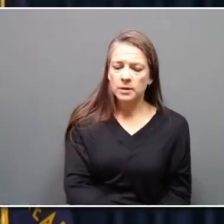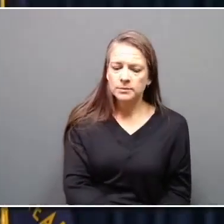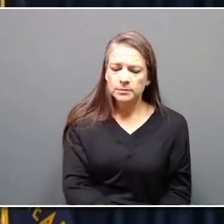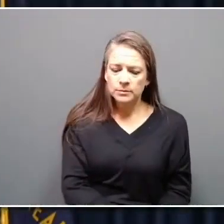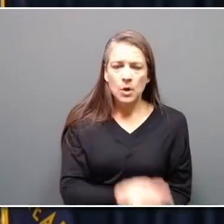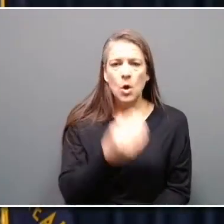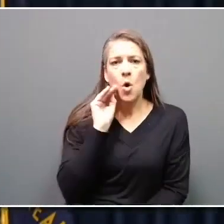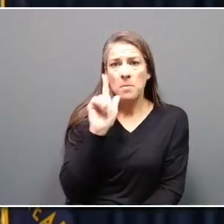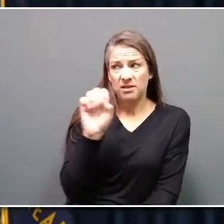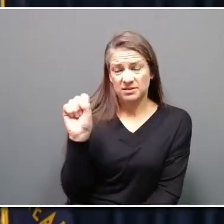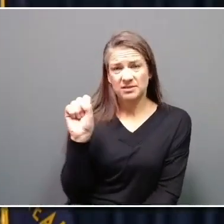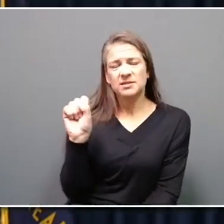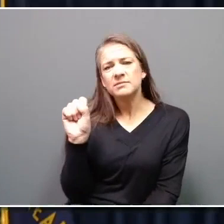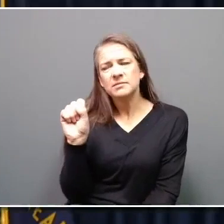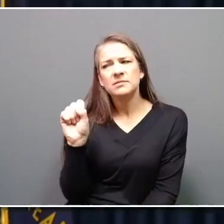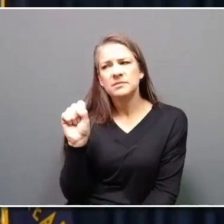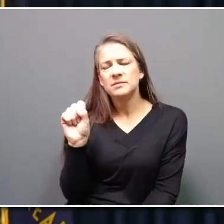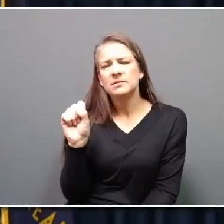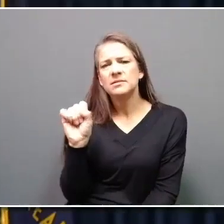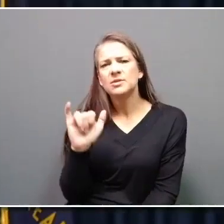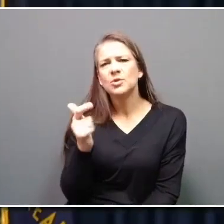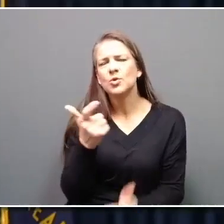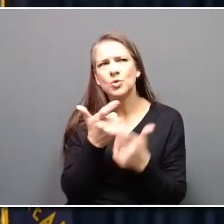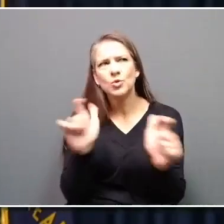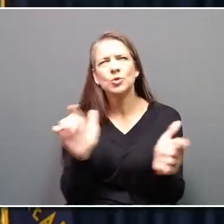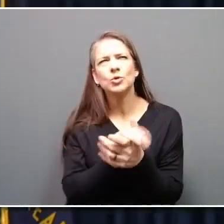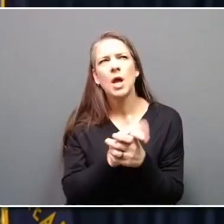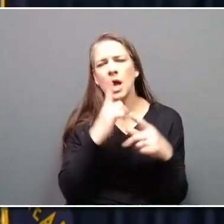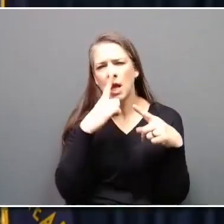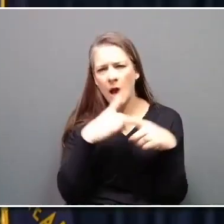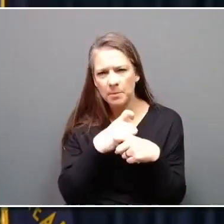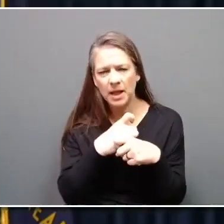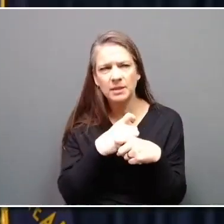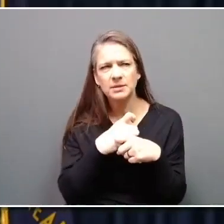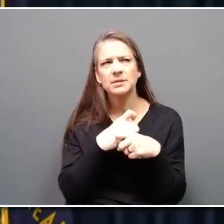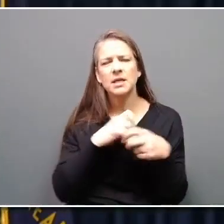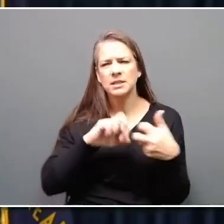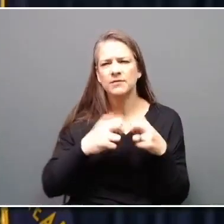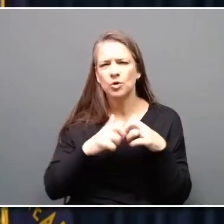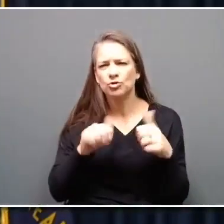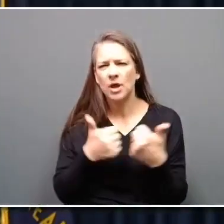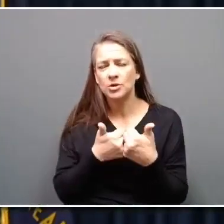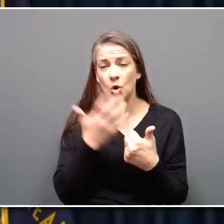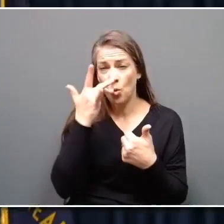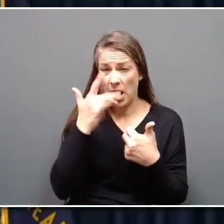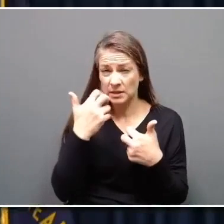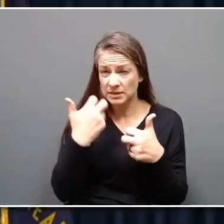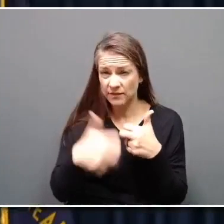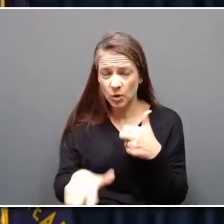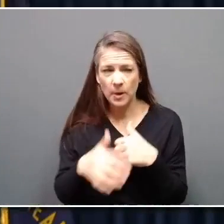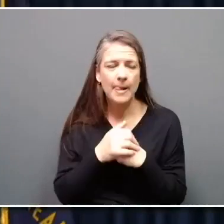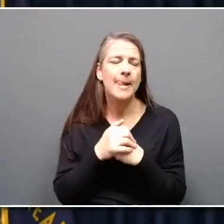Homelessness is a big, complex, difficult challenge. And one of the reasons it's so challenging is all the